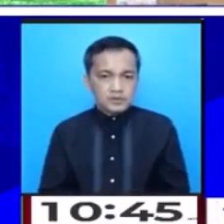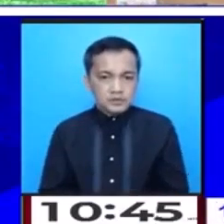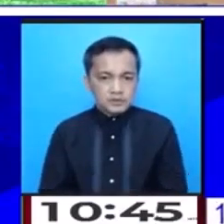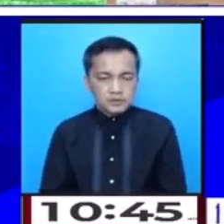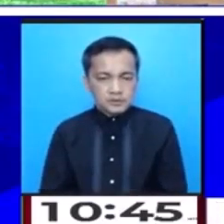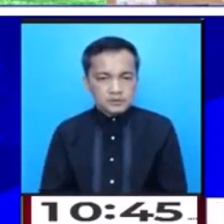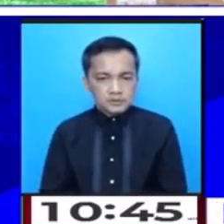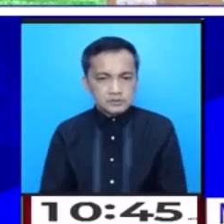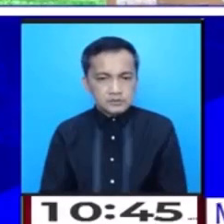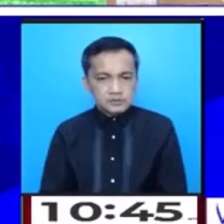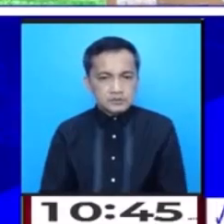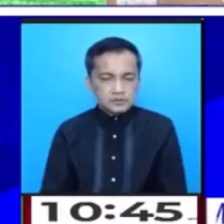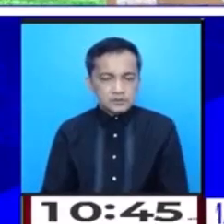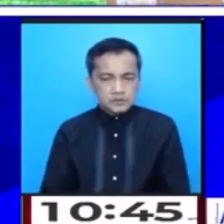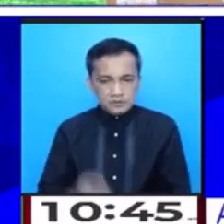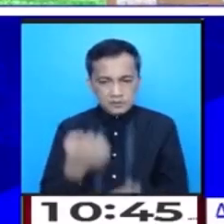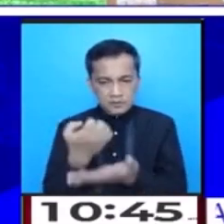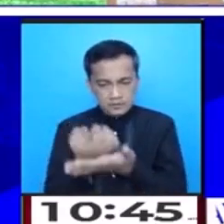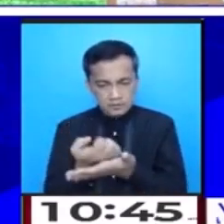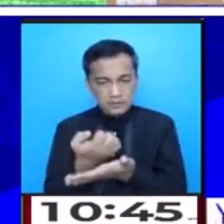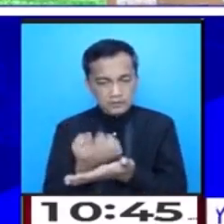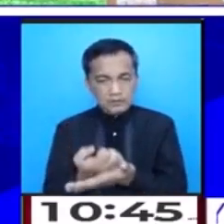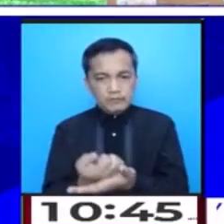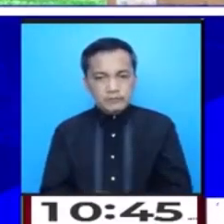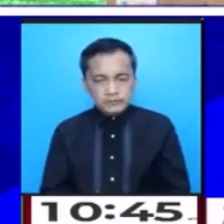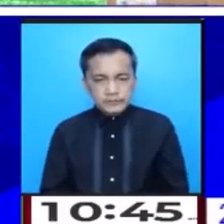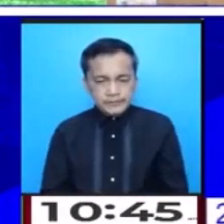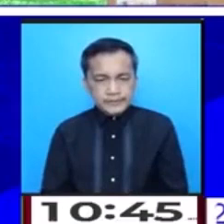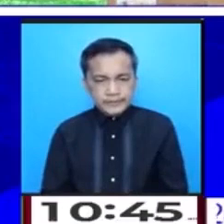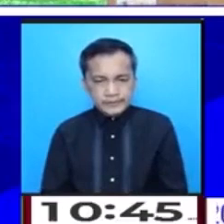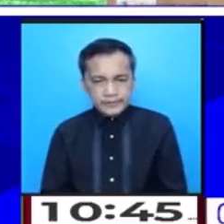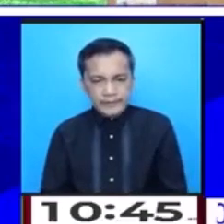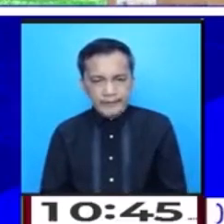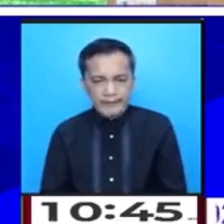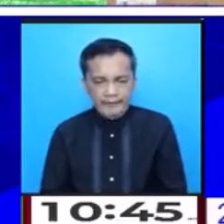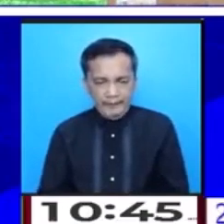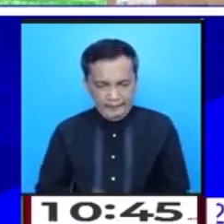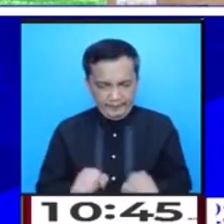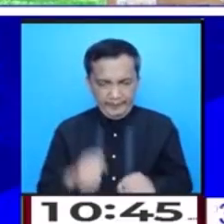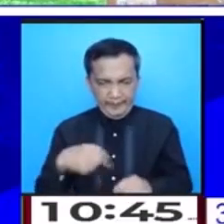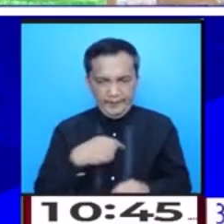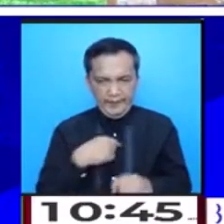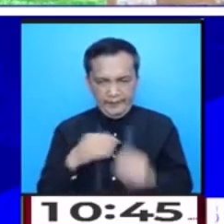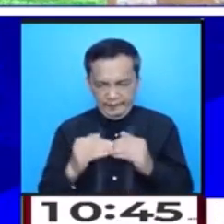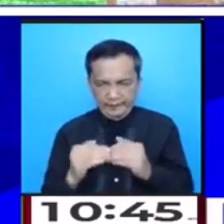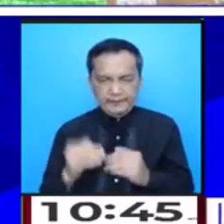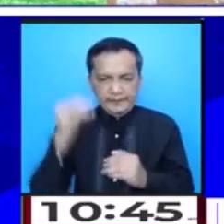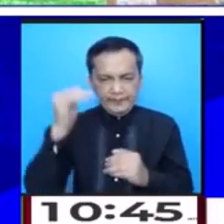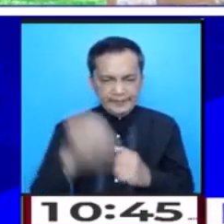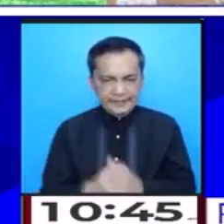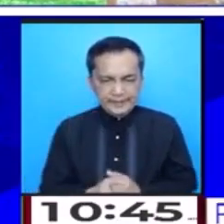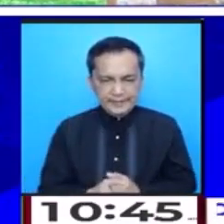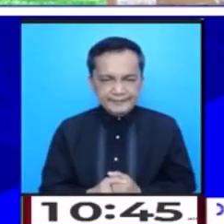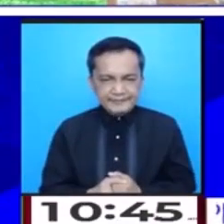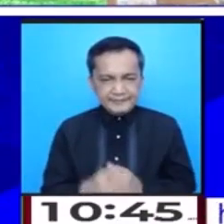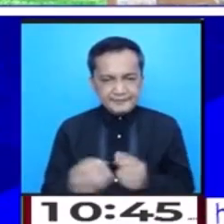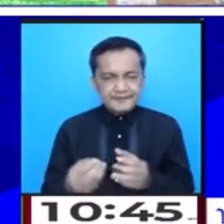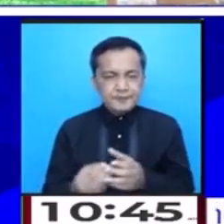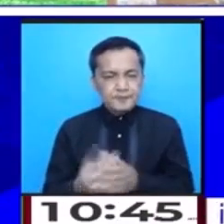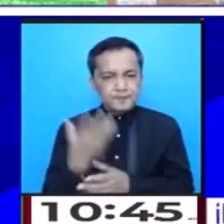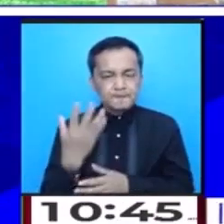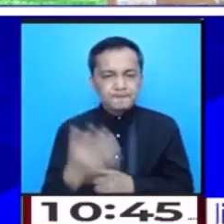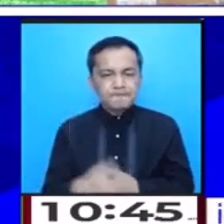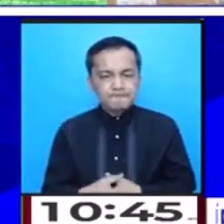of the economy, and that so that we can even raise that growth,